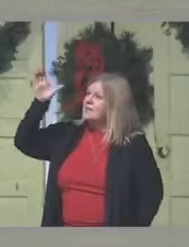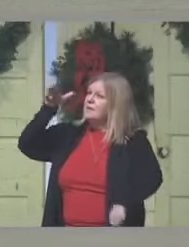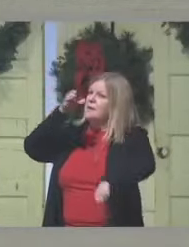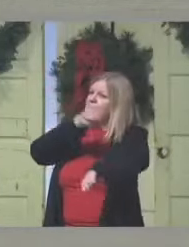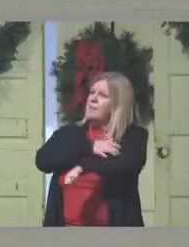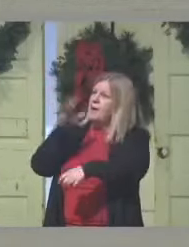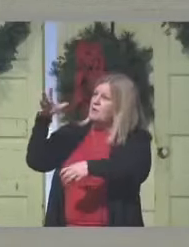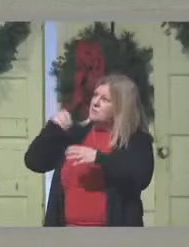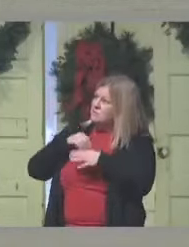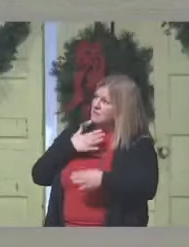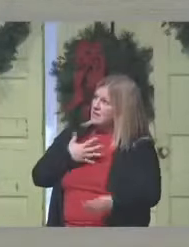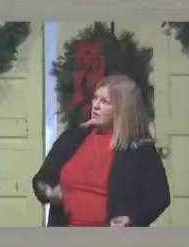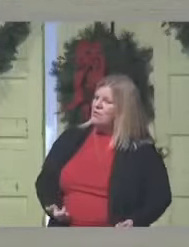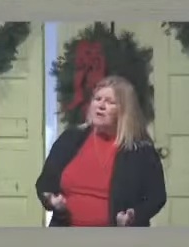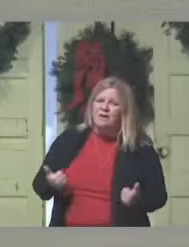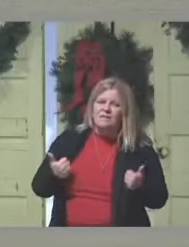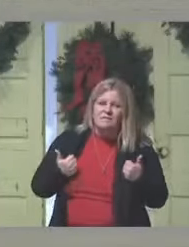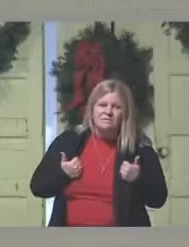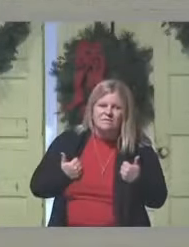our lives?